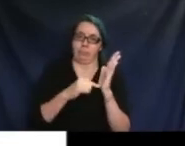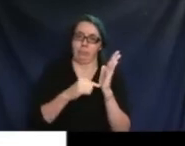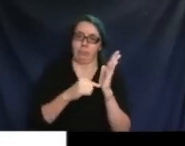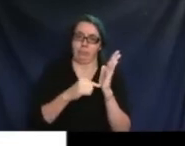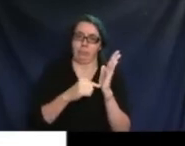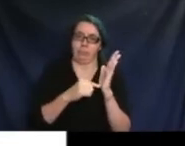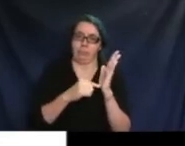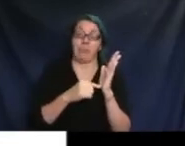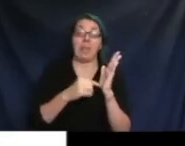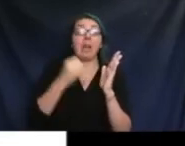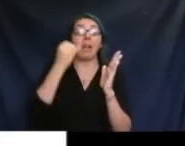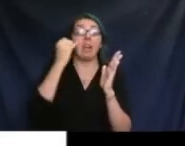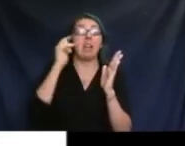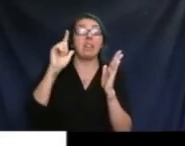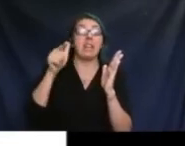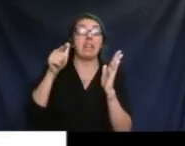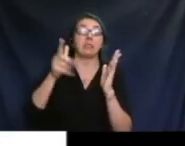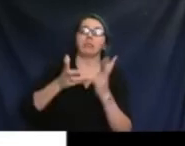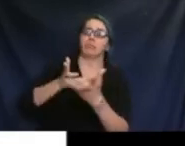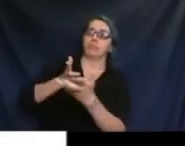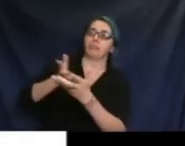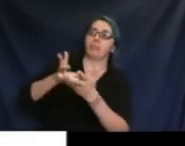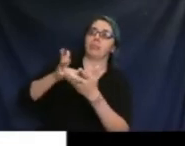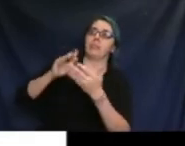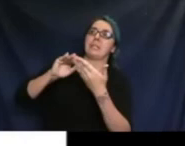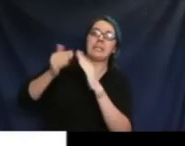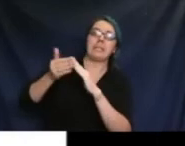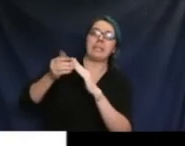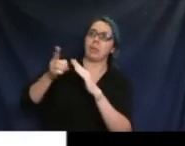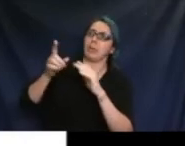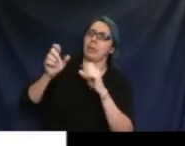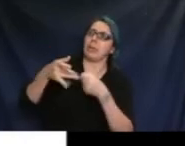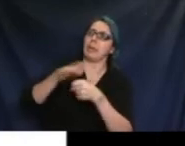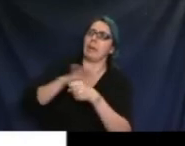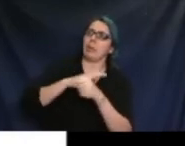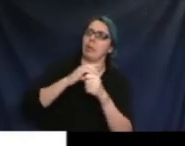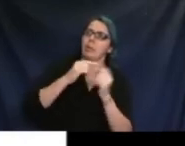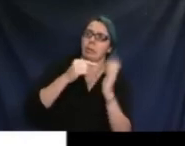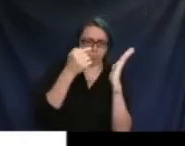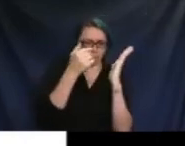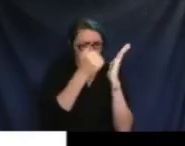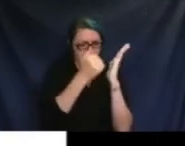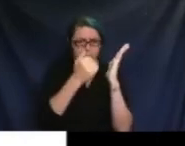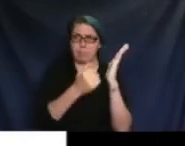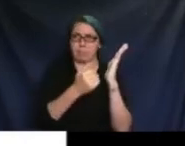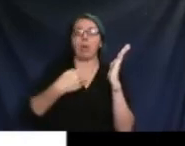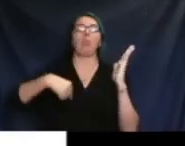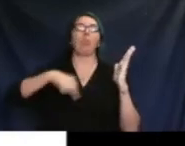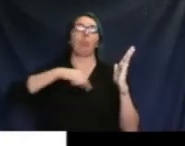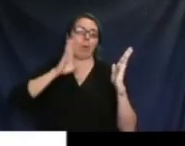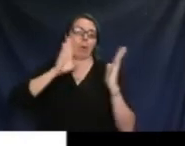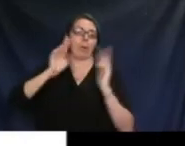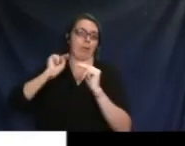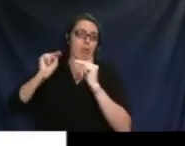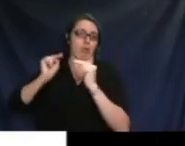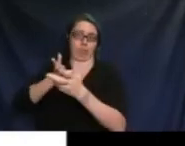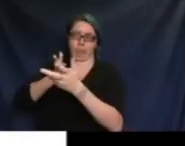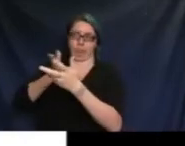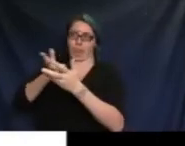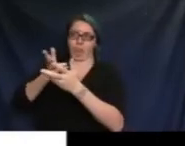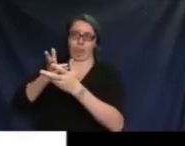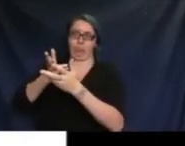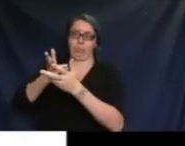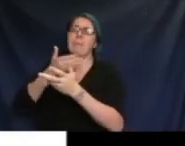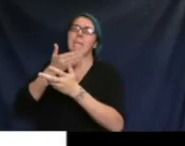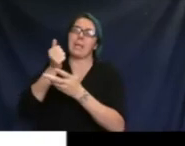city services, we will do that. But it's better to include them in your overall budget than to exclude them and then